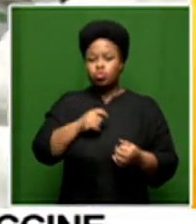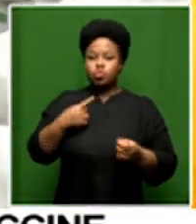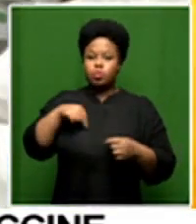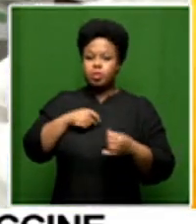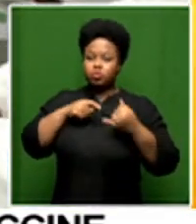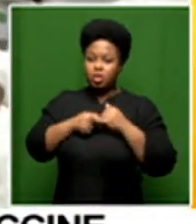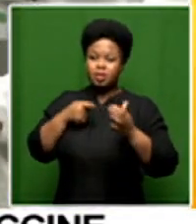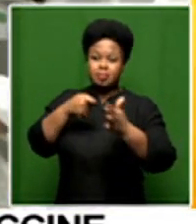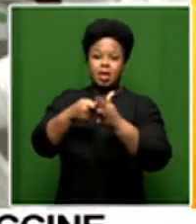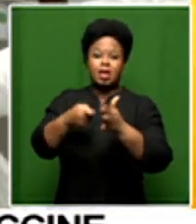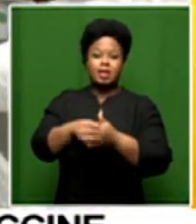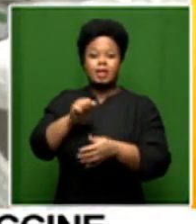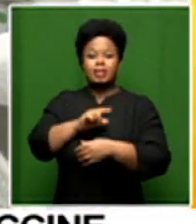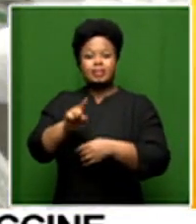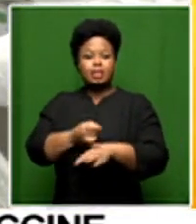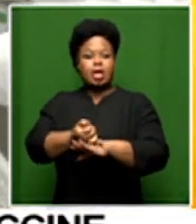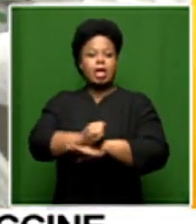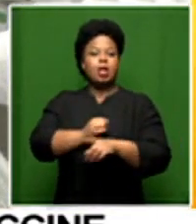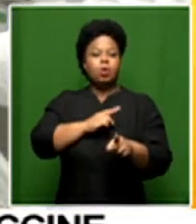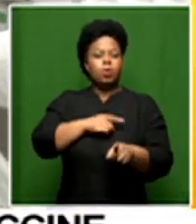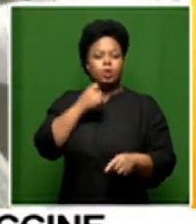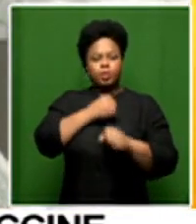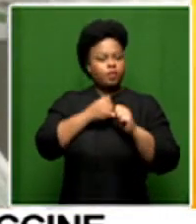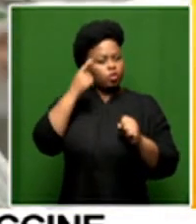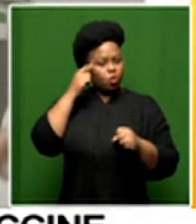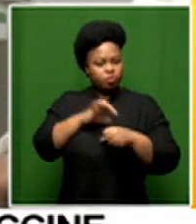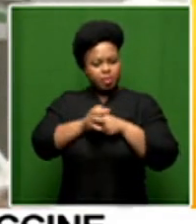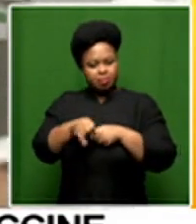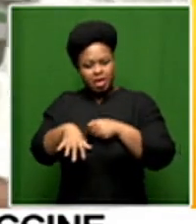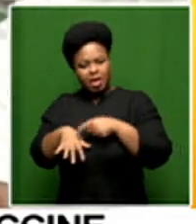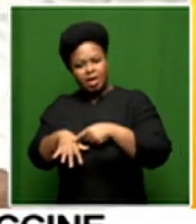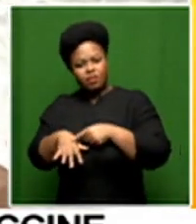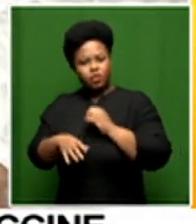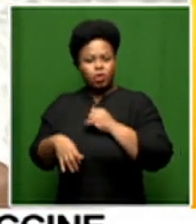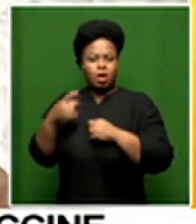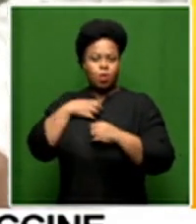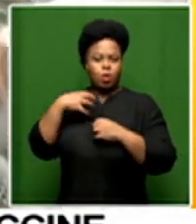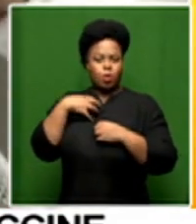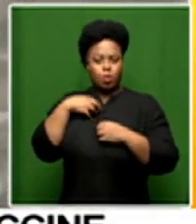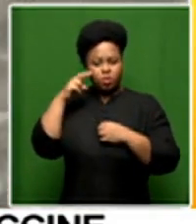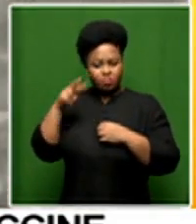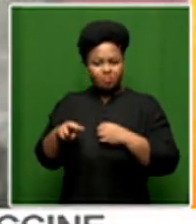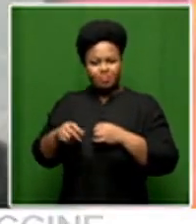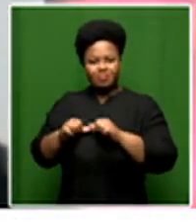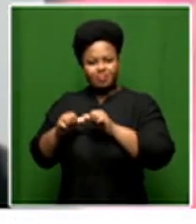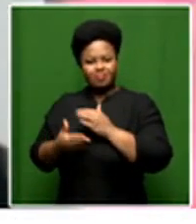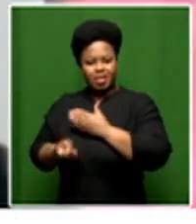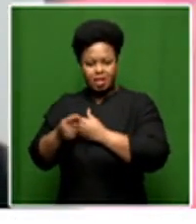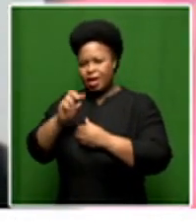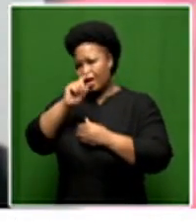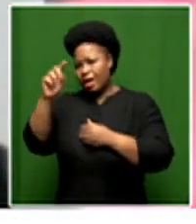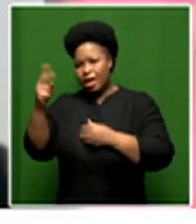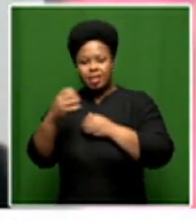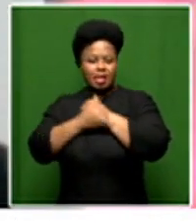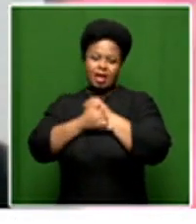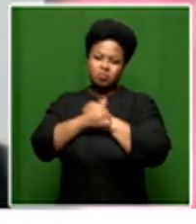the AstraZeneca earlier on, because there is no consideration in terms of our institution vis-a-vis what would have been produced by the other country who